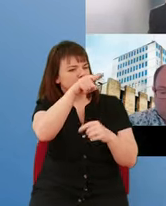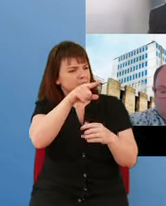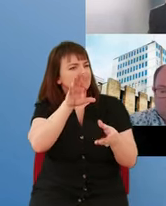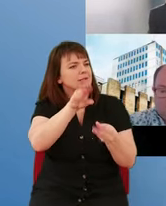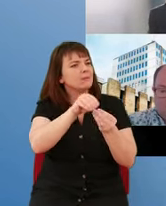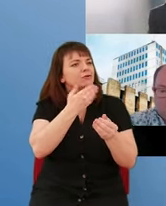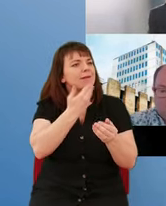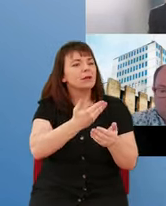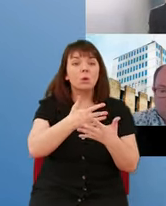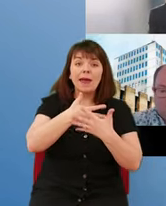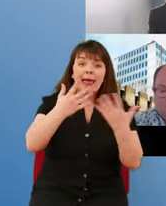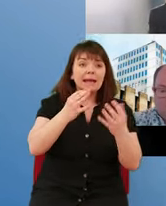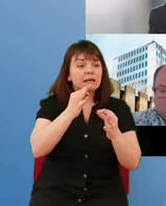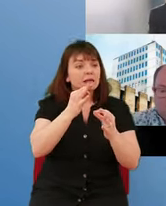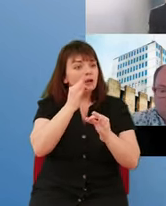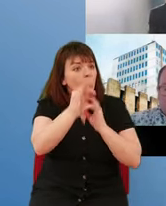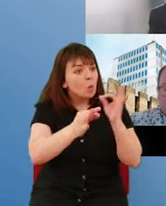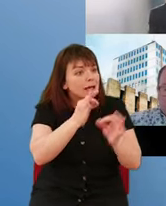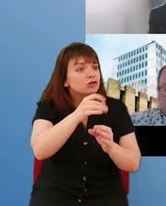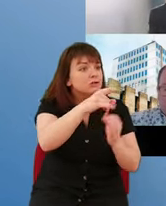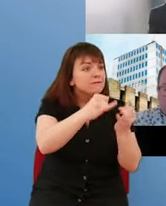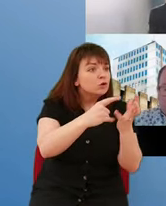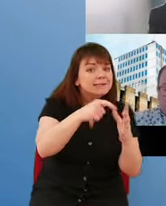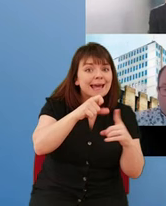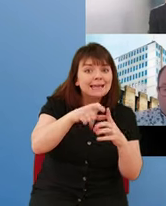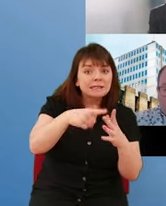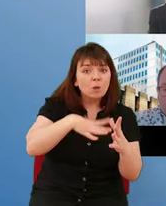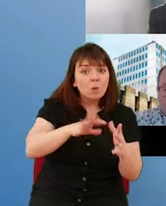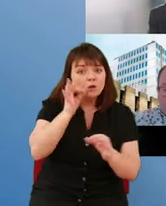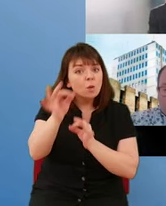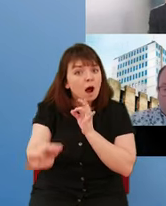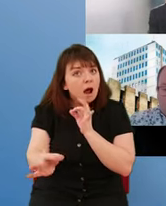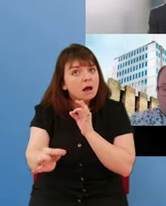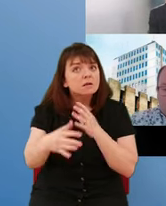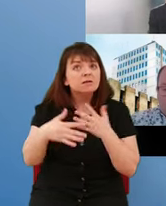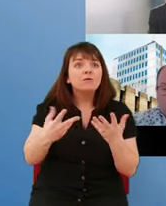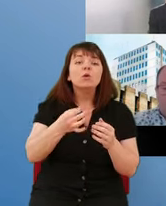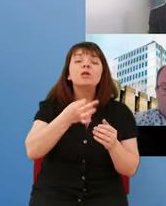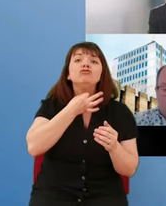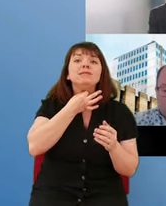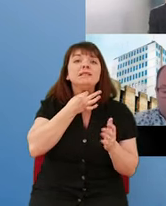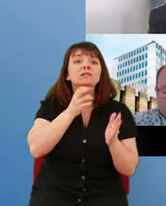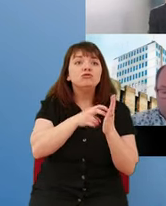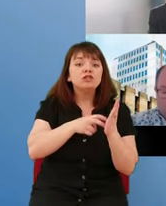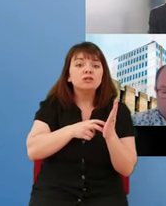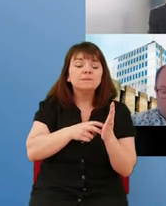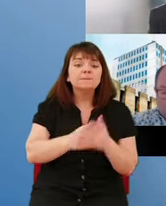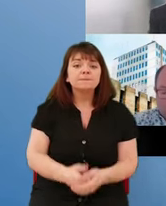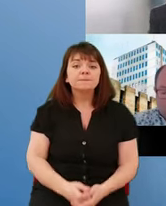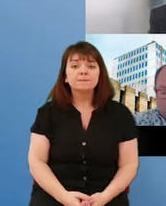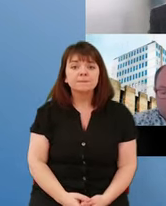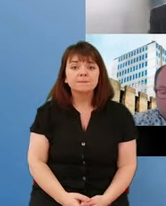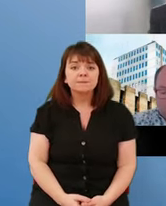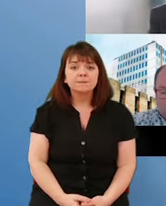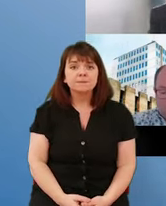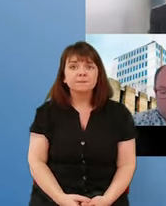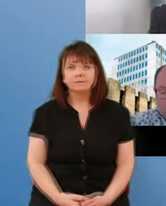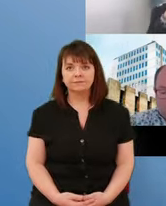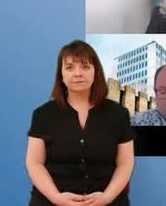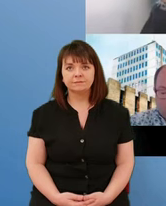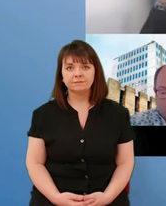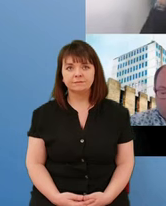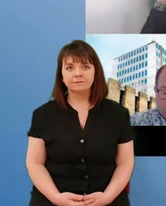Tracy? Yeah, thank you, Sadie. So sort of relating to some of the